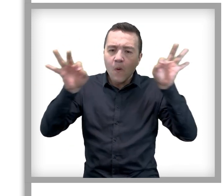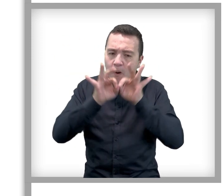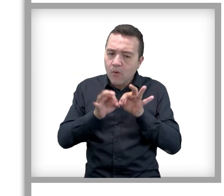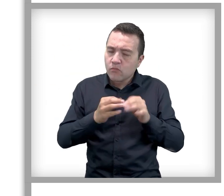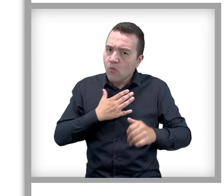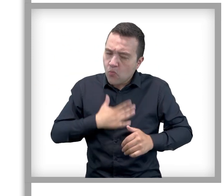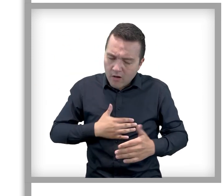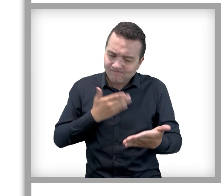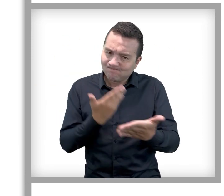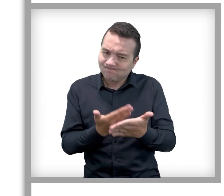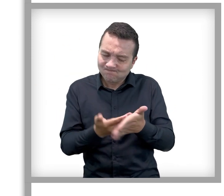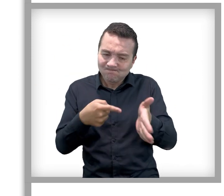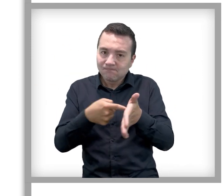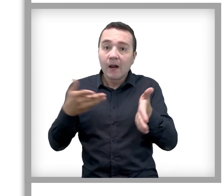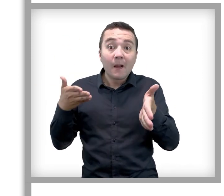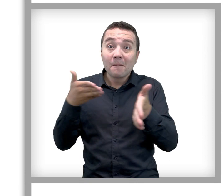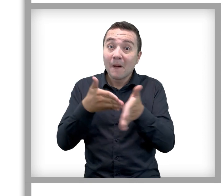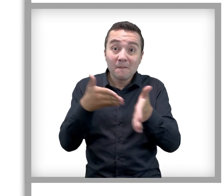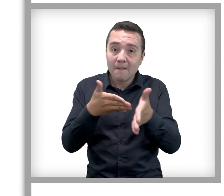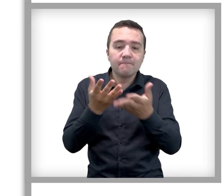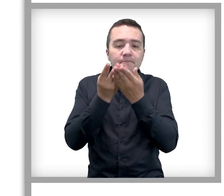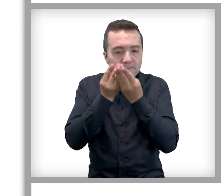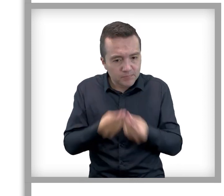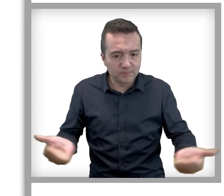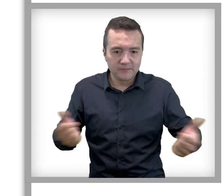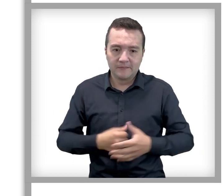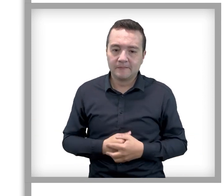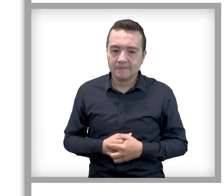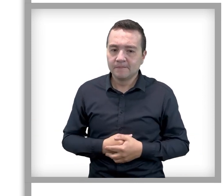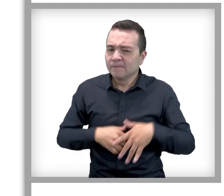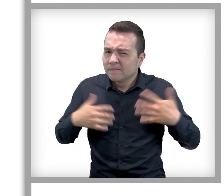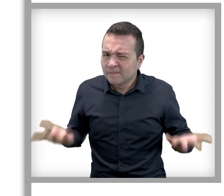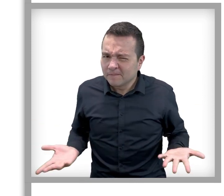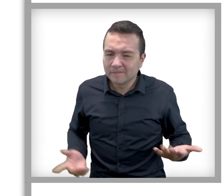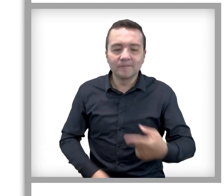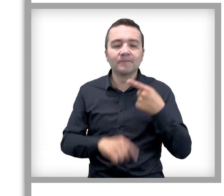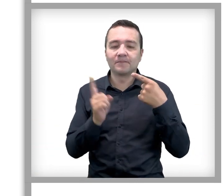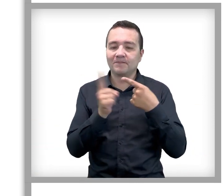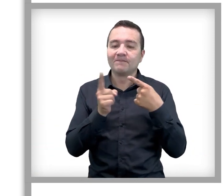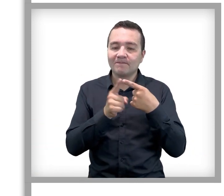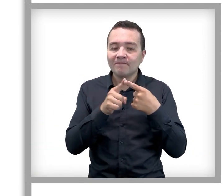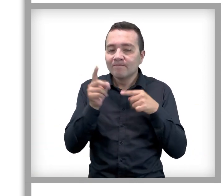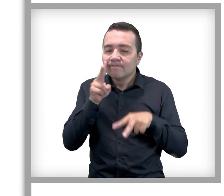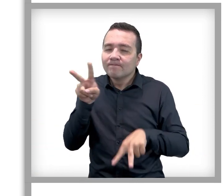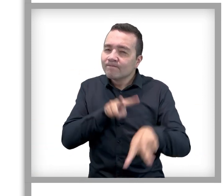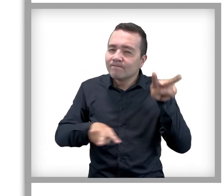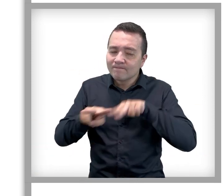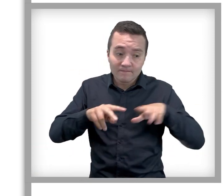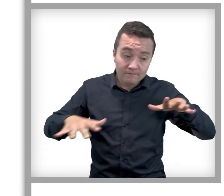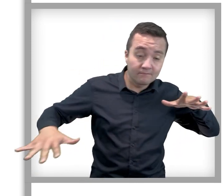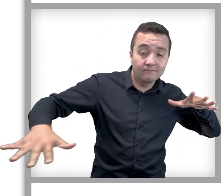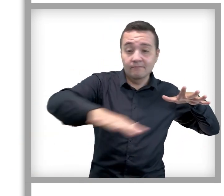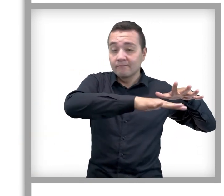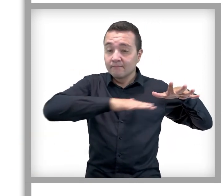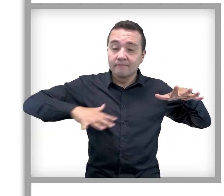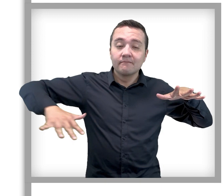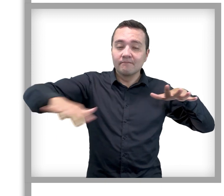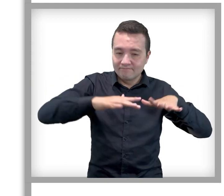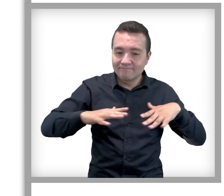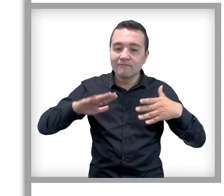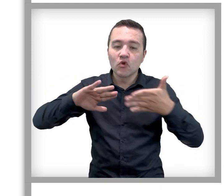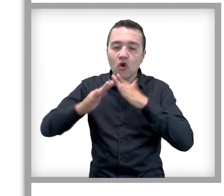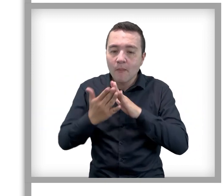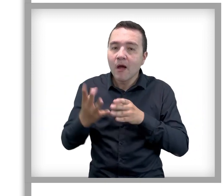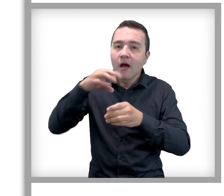are topography and the communities that live on the outskirts of the city, the periphery. It